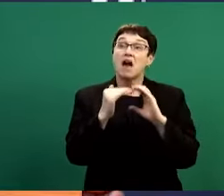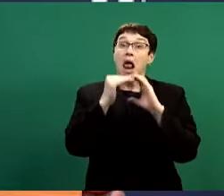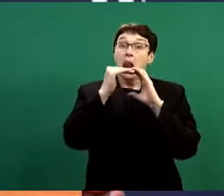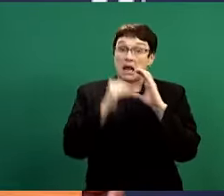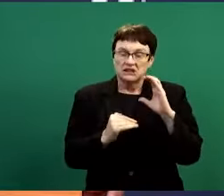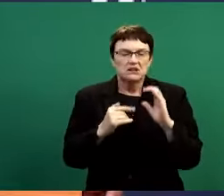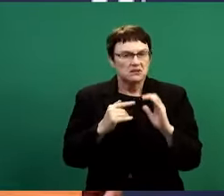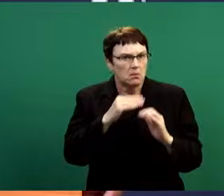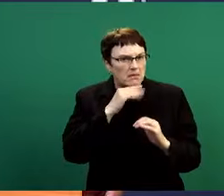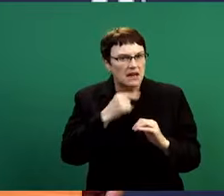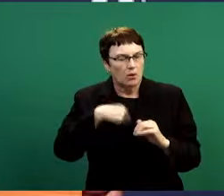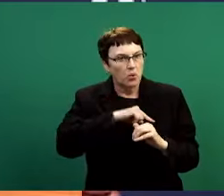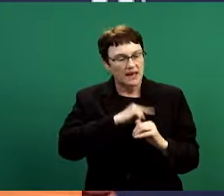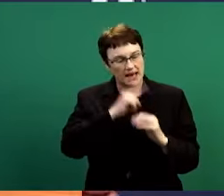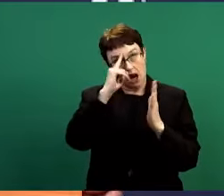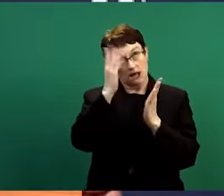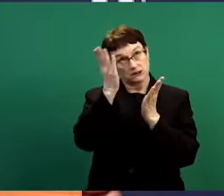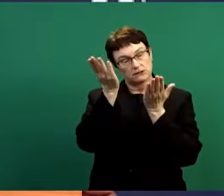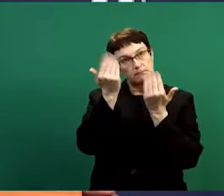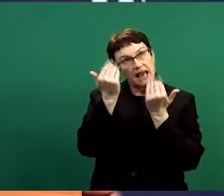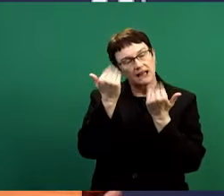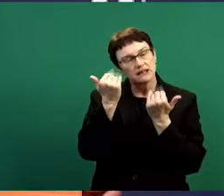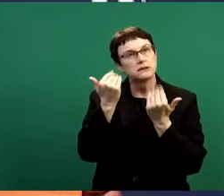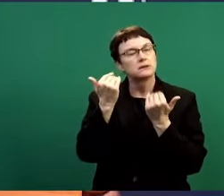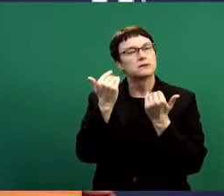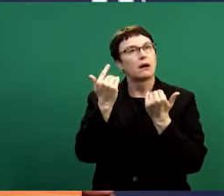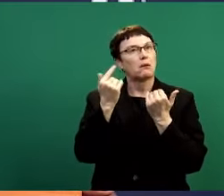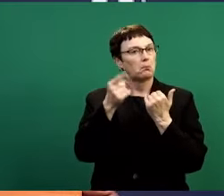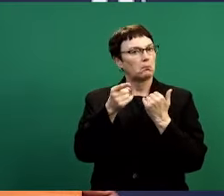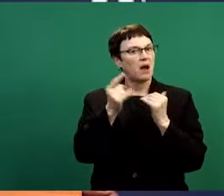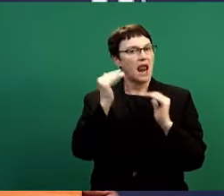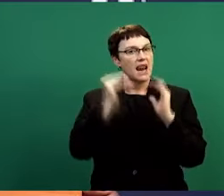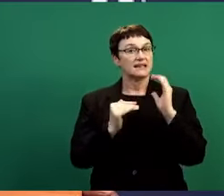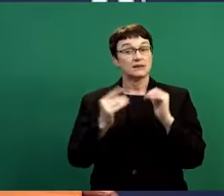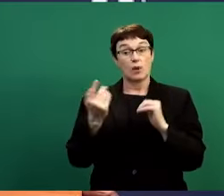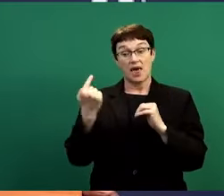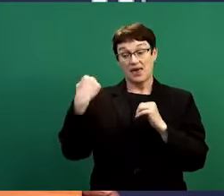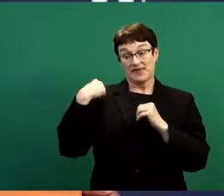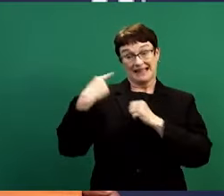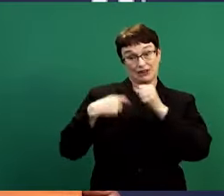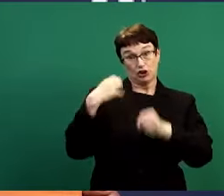inflation to be at the beginning of the year.